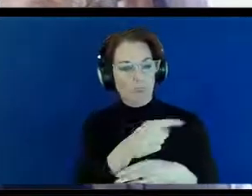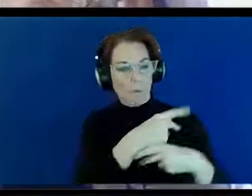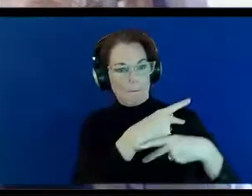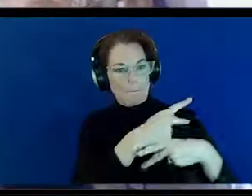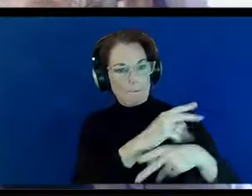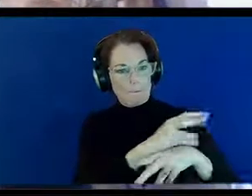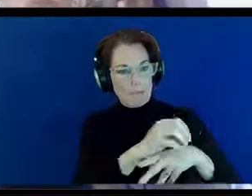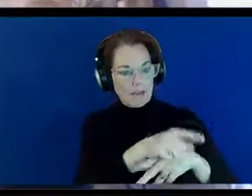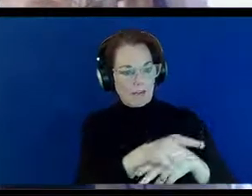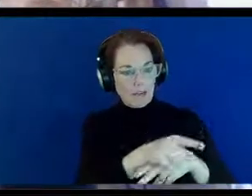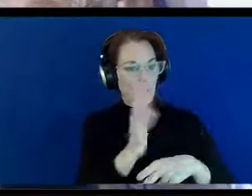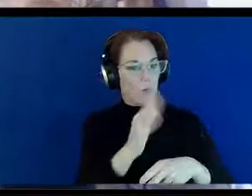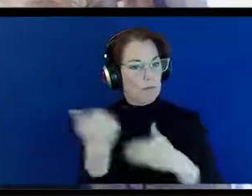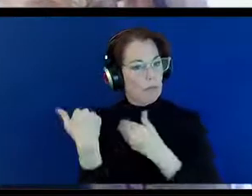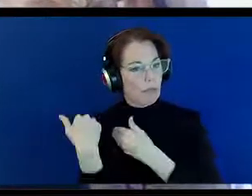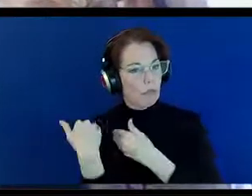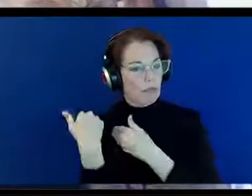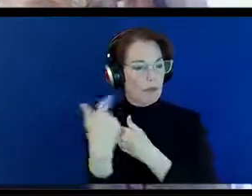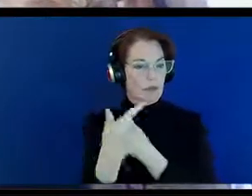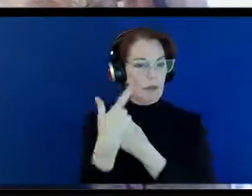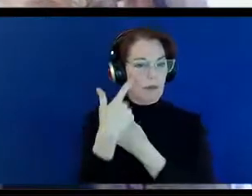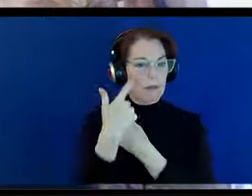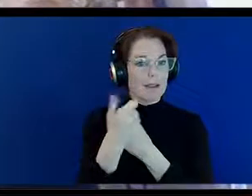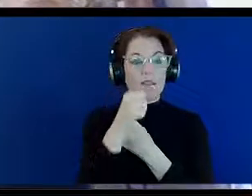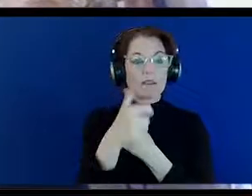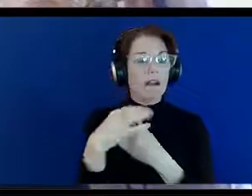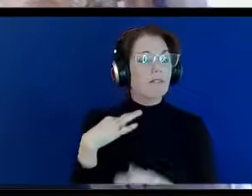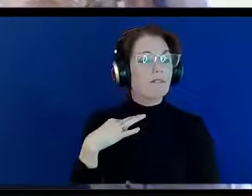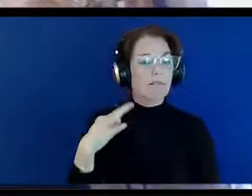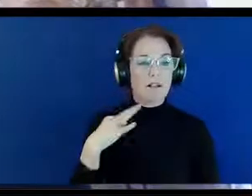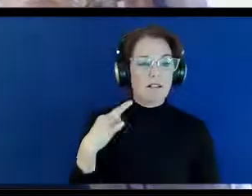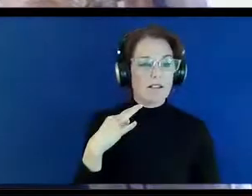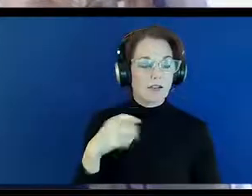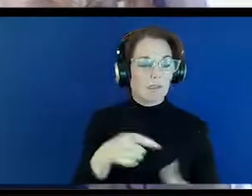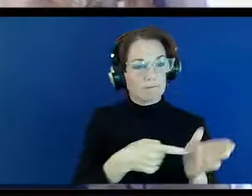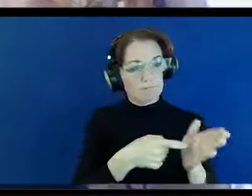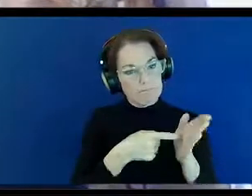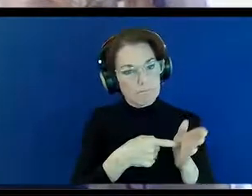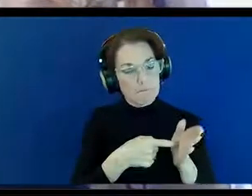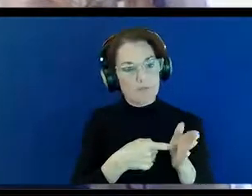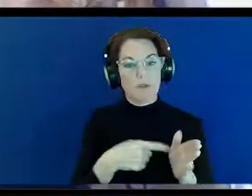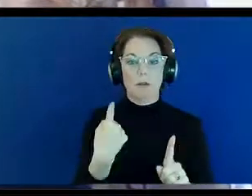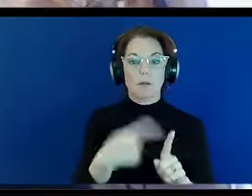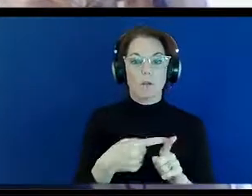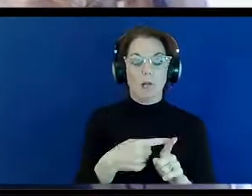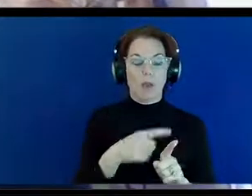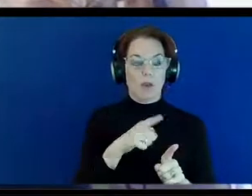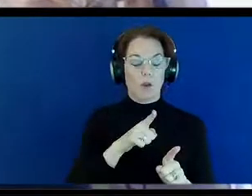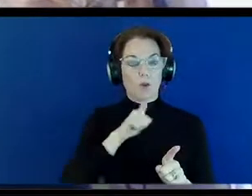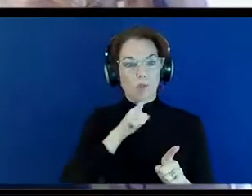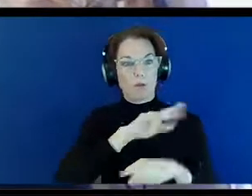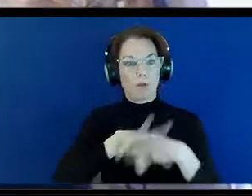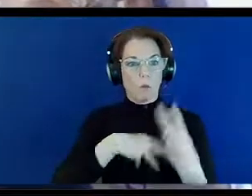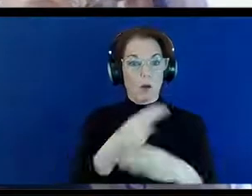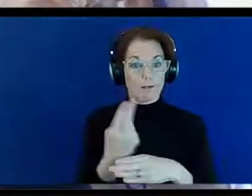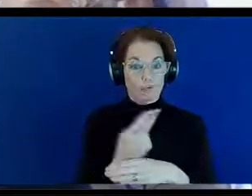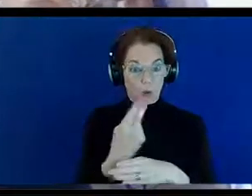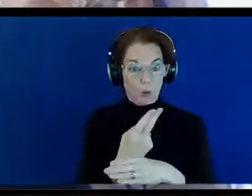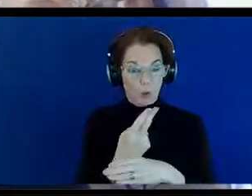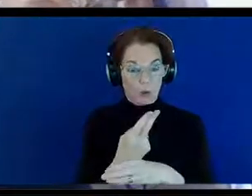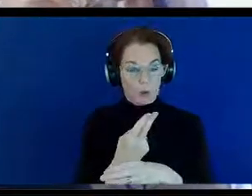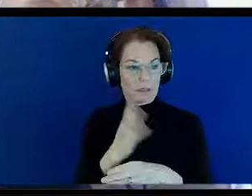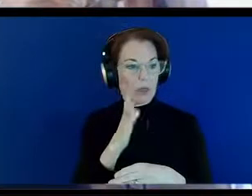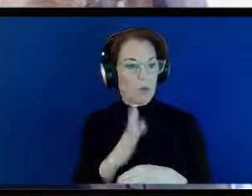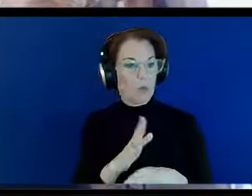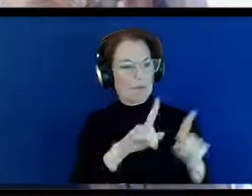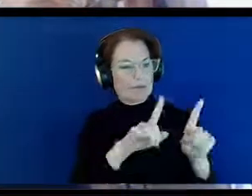be a mandatory standard rather than voluntary, but also because it would test for those real world use scenarios that I had mentioned that are